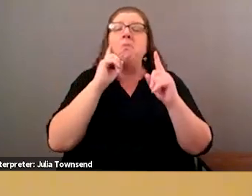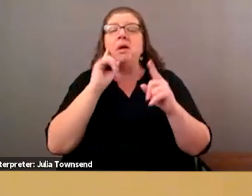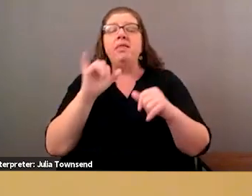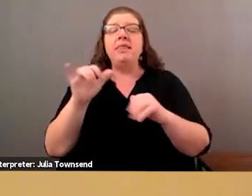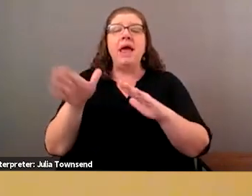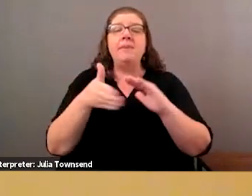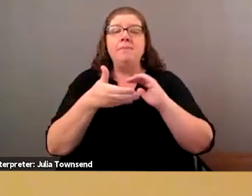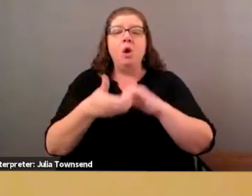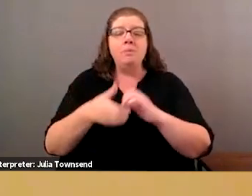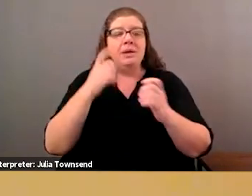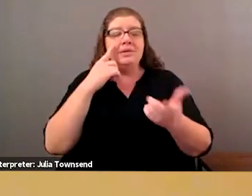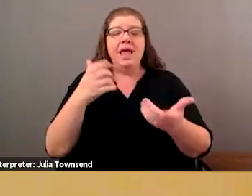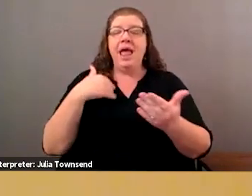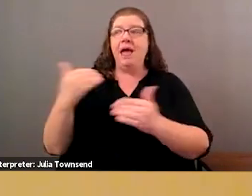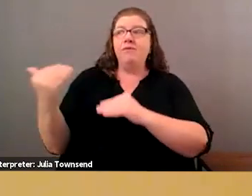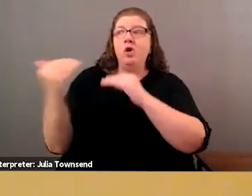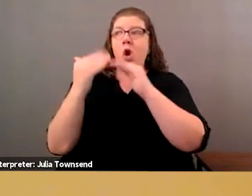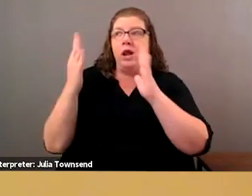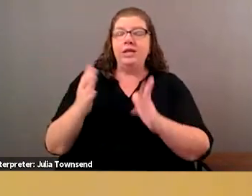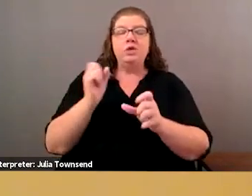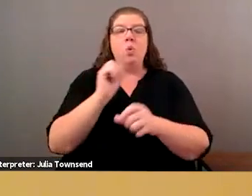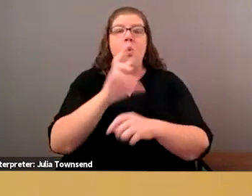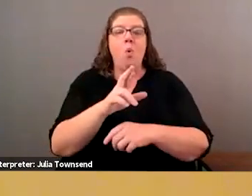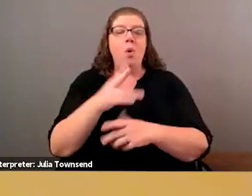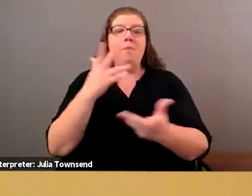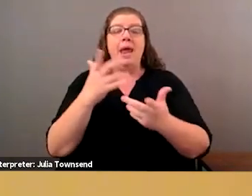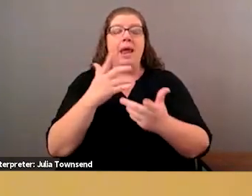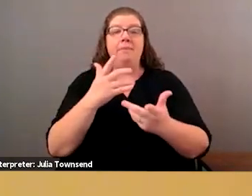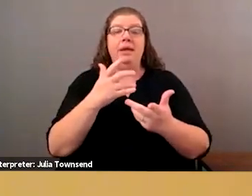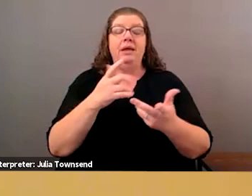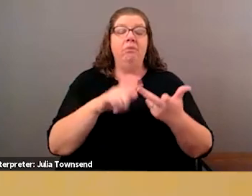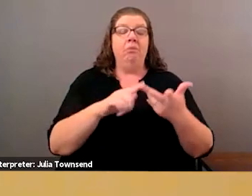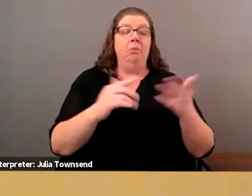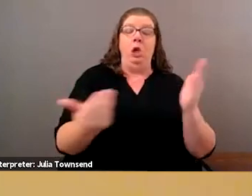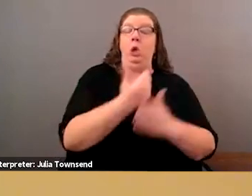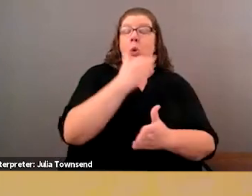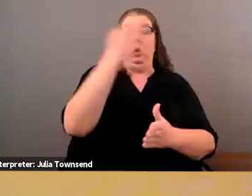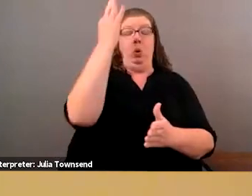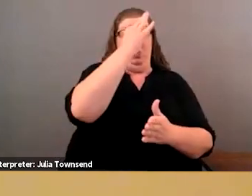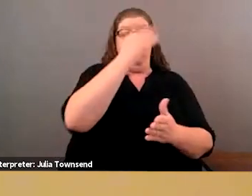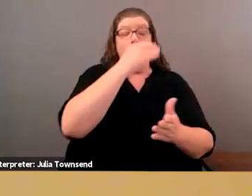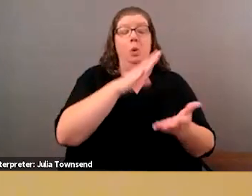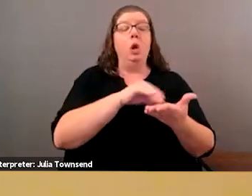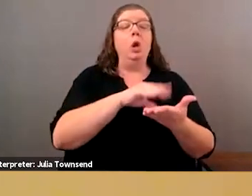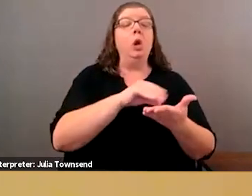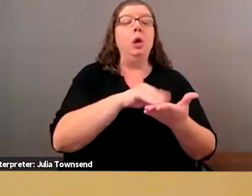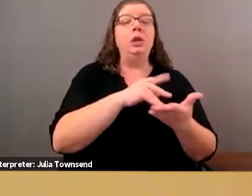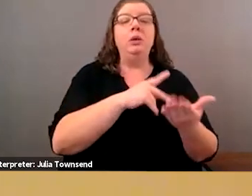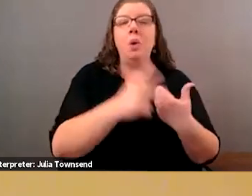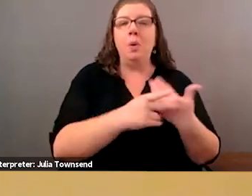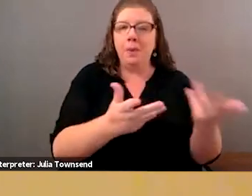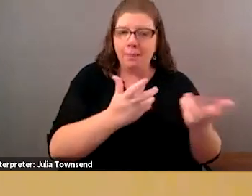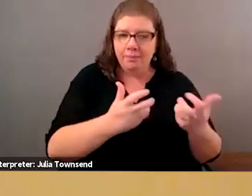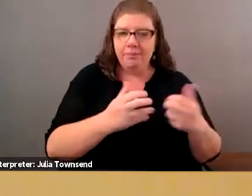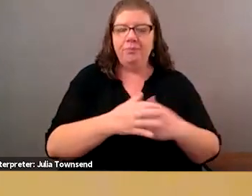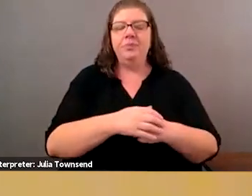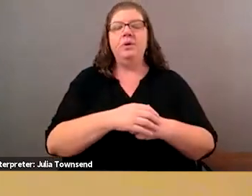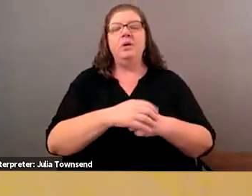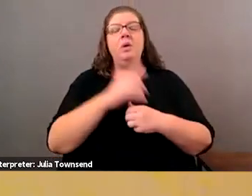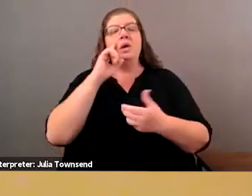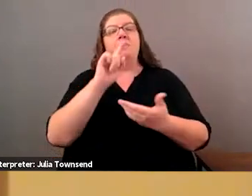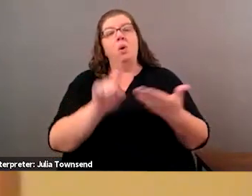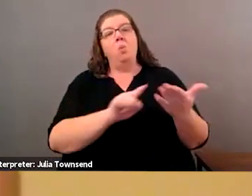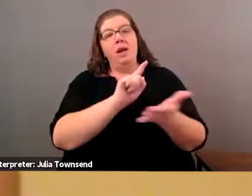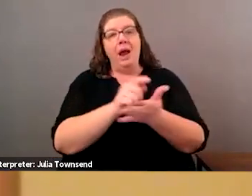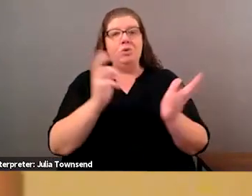maybe because they have colleagues, or this may be completely new to them, so they were learning about the program. We spent about an hour